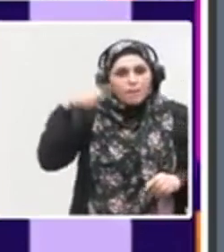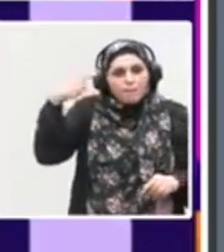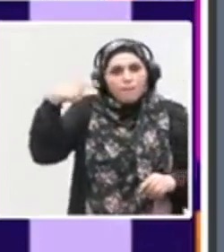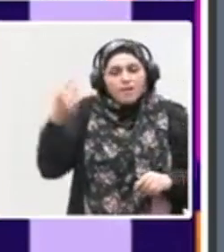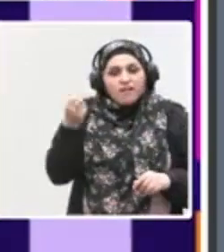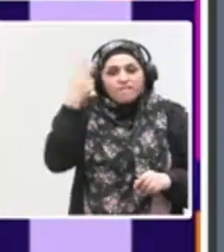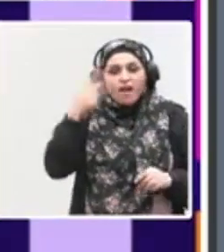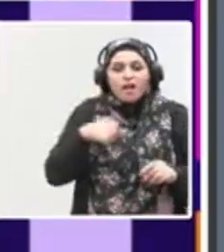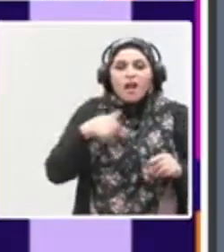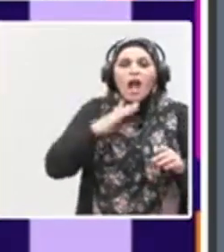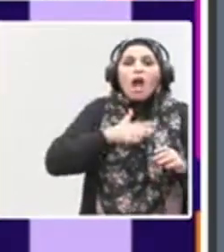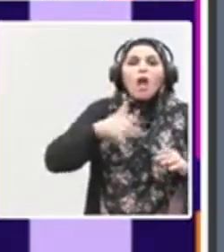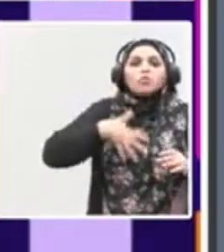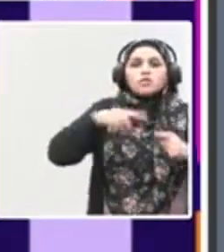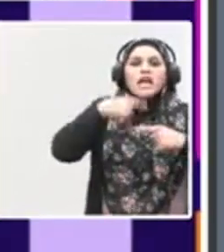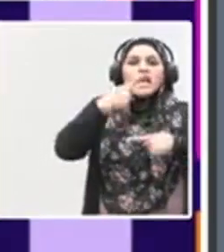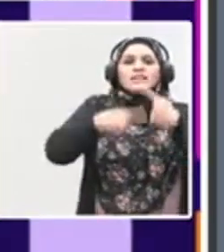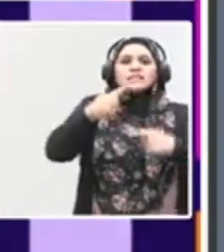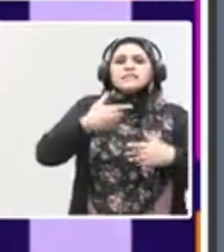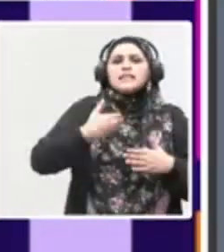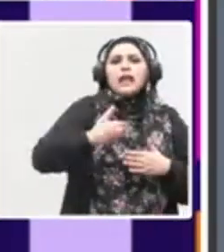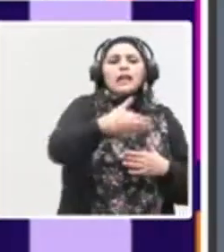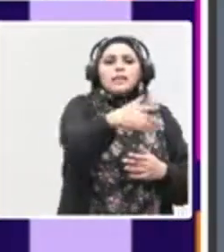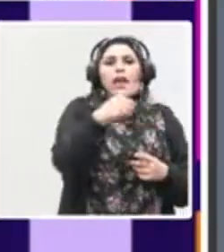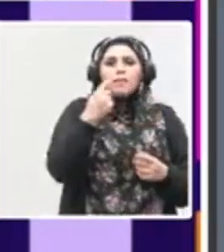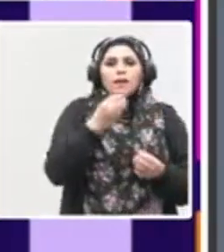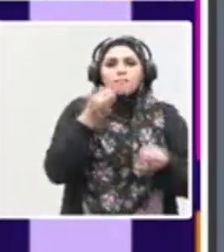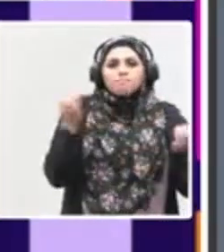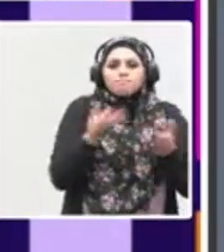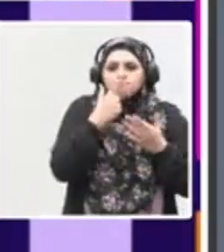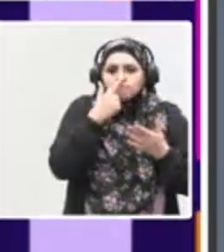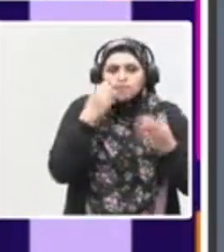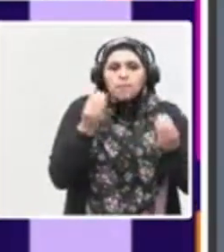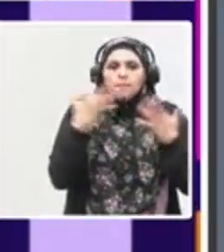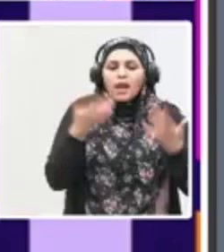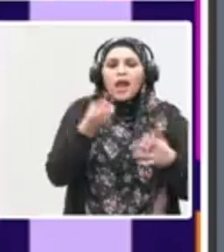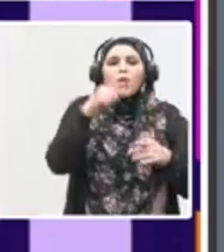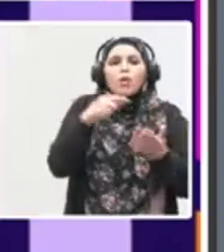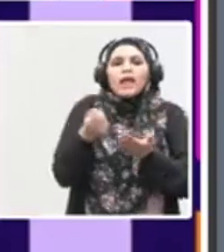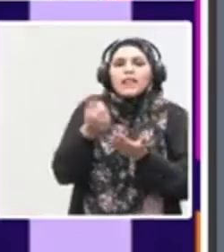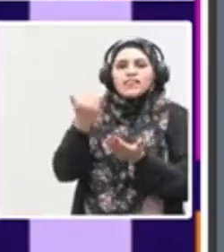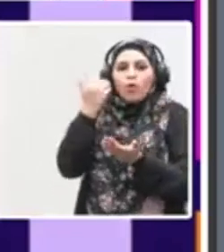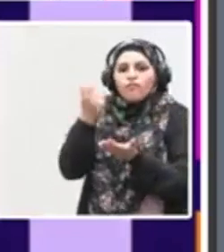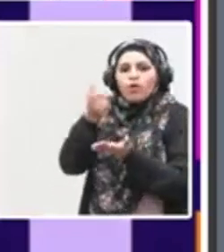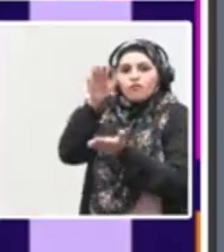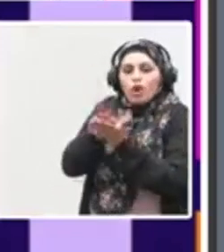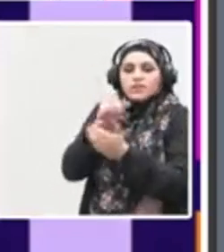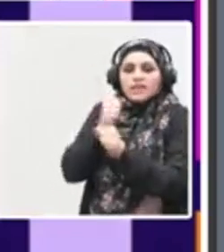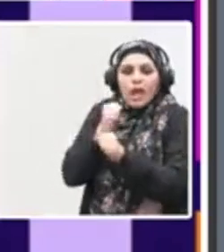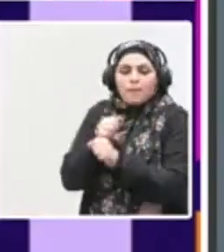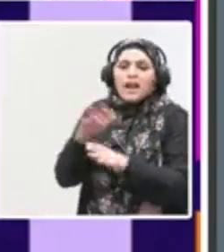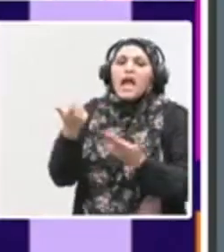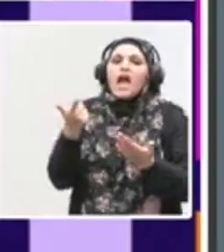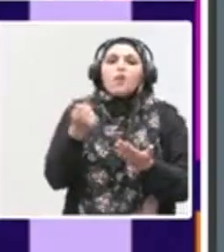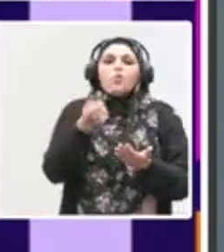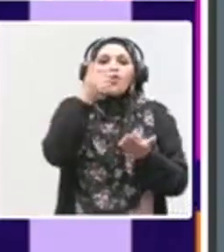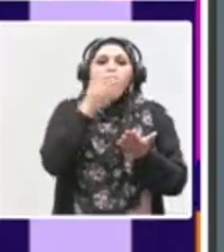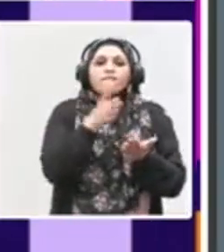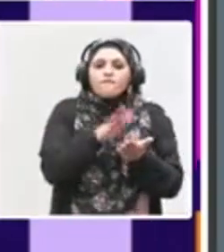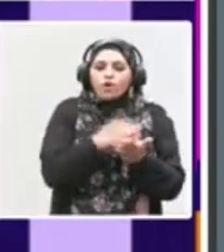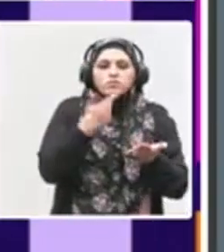about jobs and economic opportunity for the entire community. This is not dissimilar from some of the things Andrea was just describing.